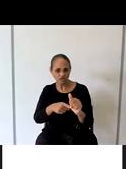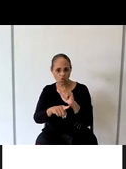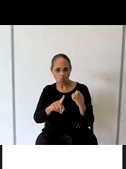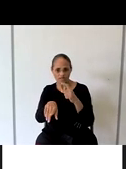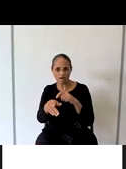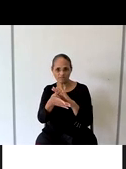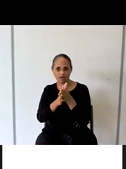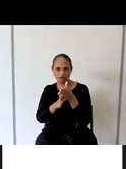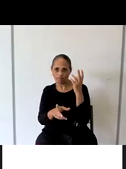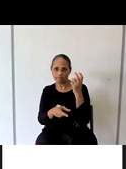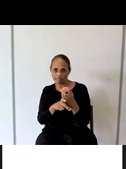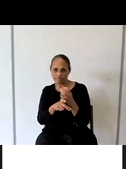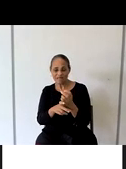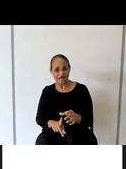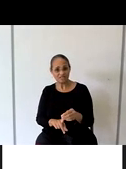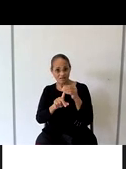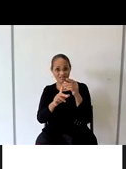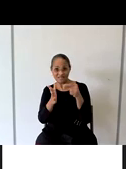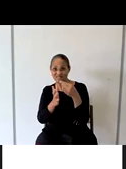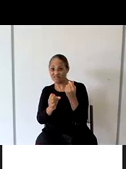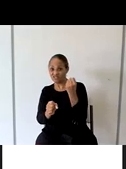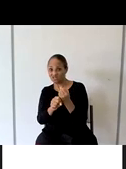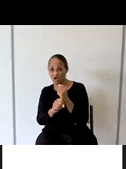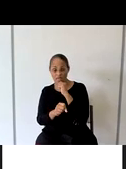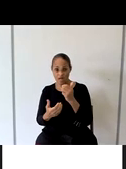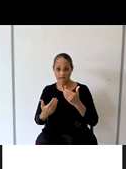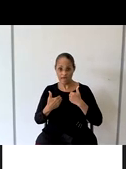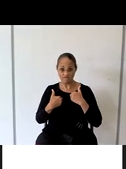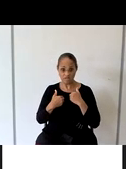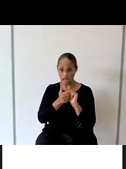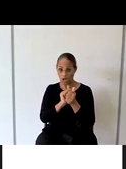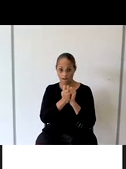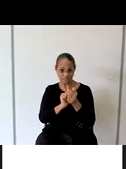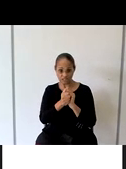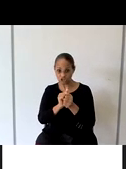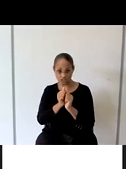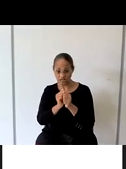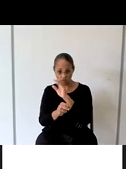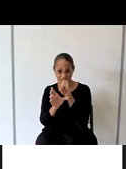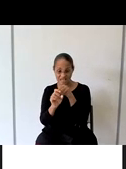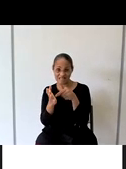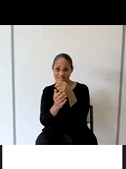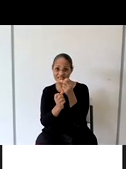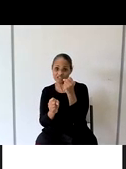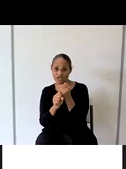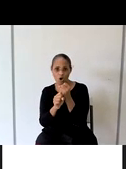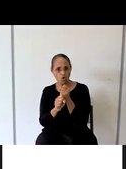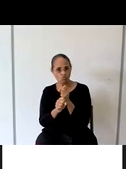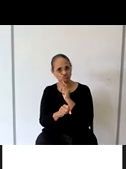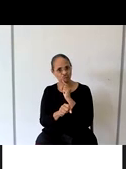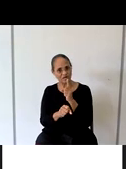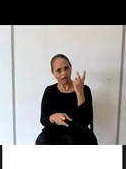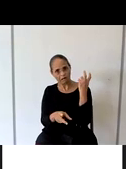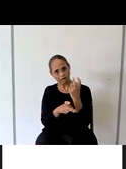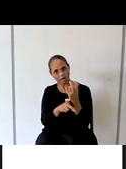tough. Especially this year, not having any competitions that I was in this year was extremely tough for me